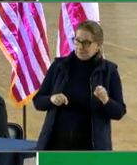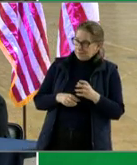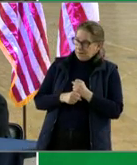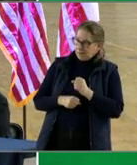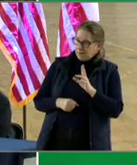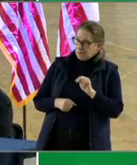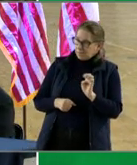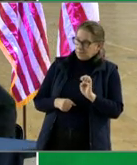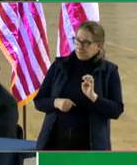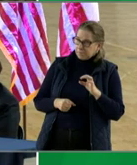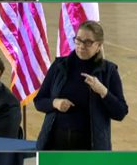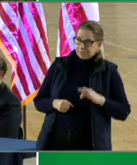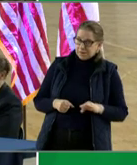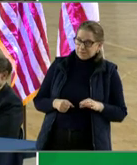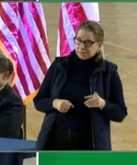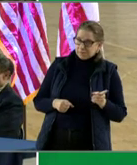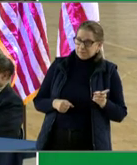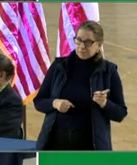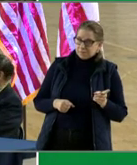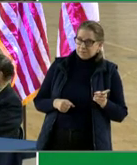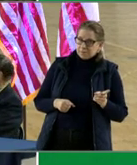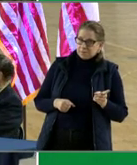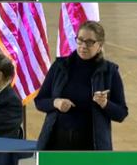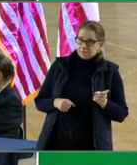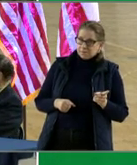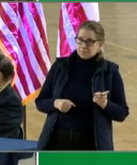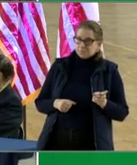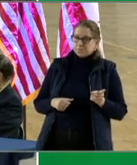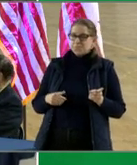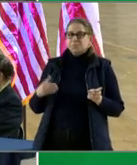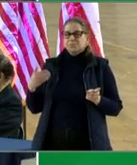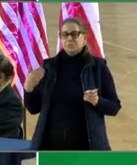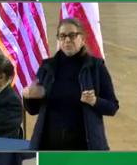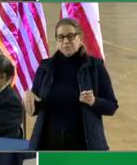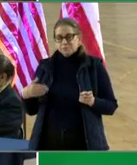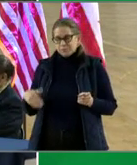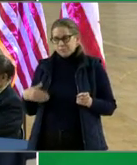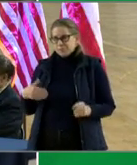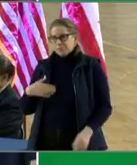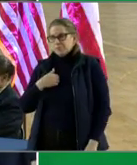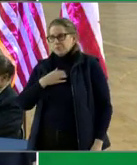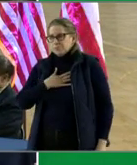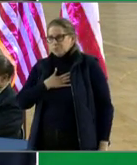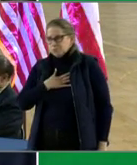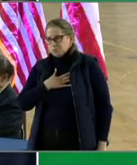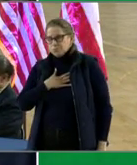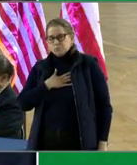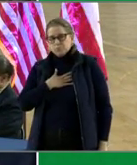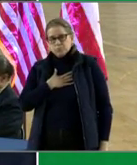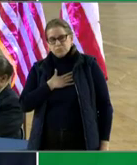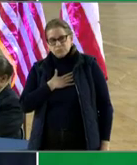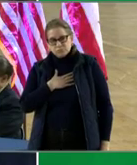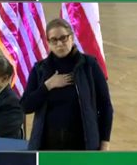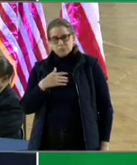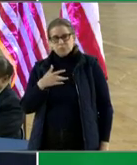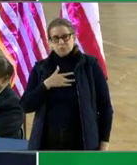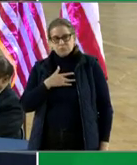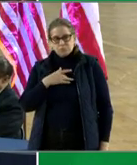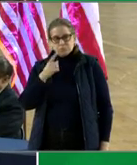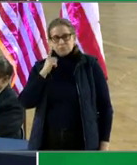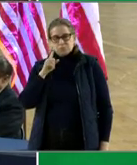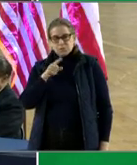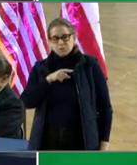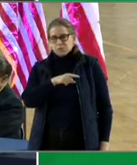Well, I would certainly say my heart breaks for everybody who is concerned about health